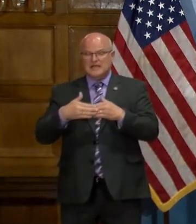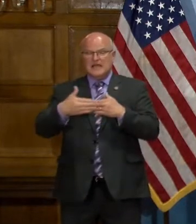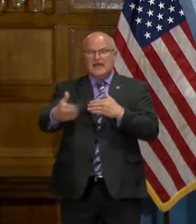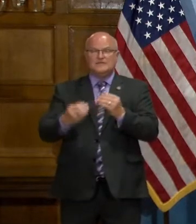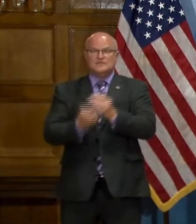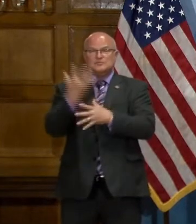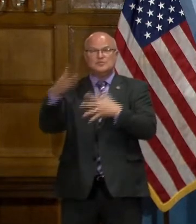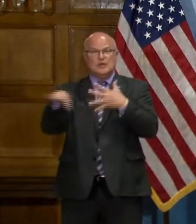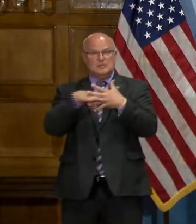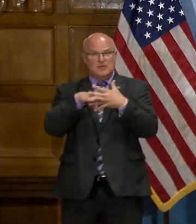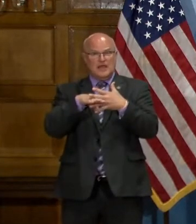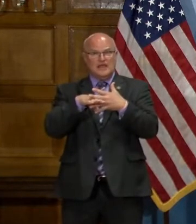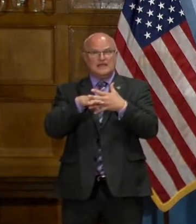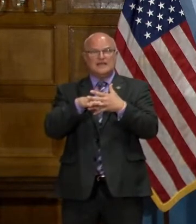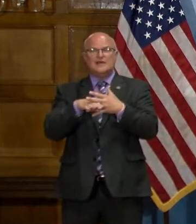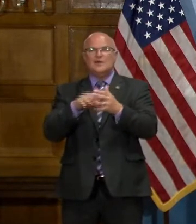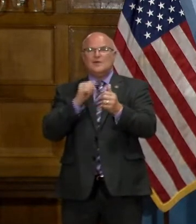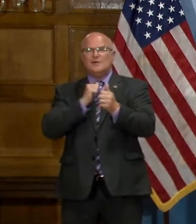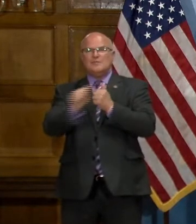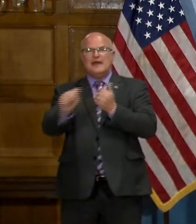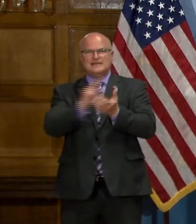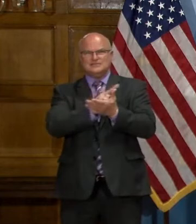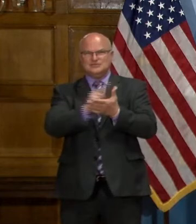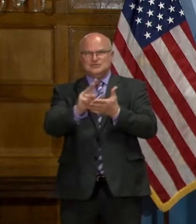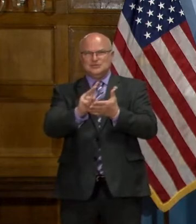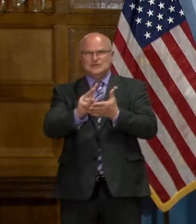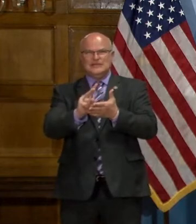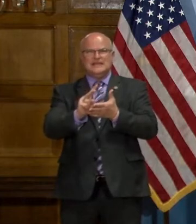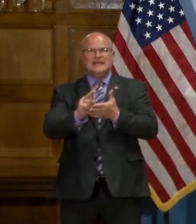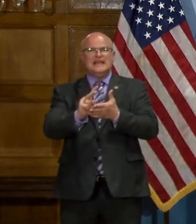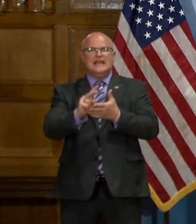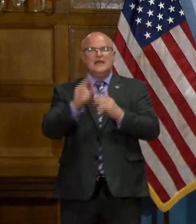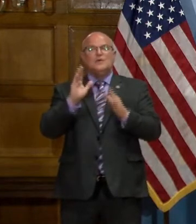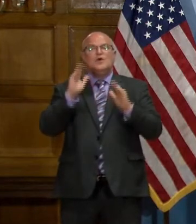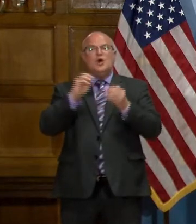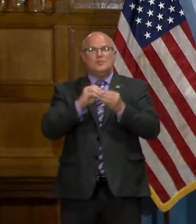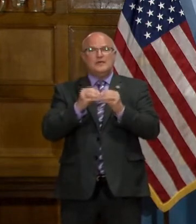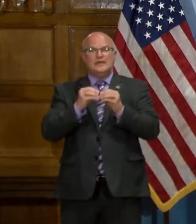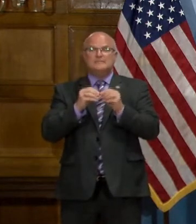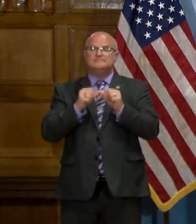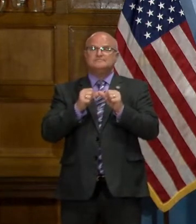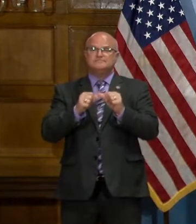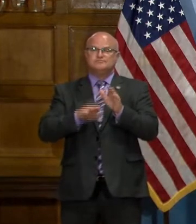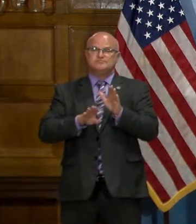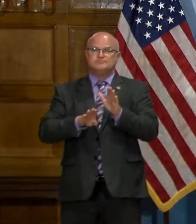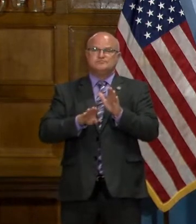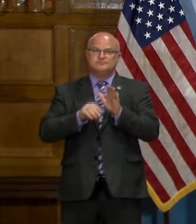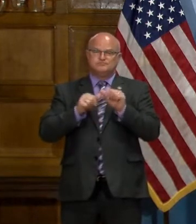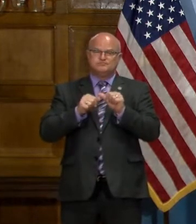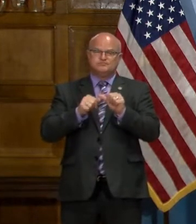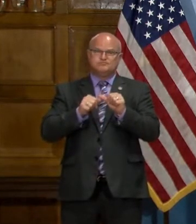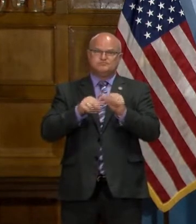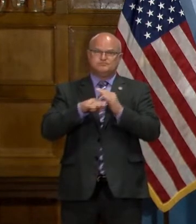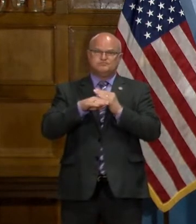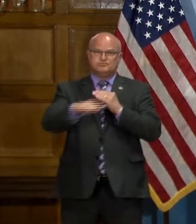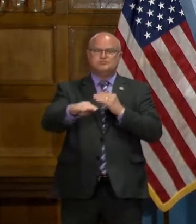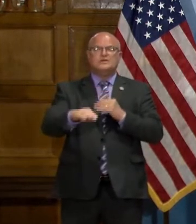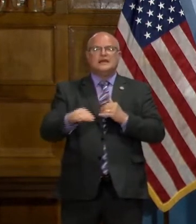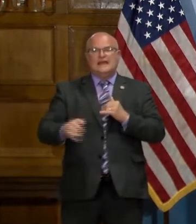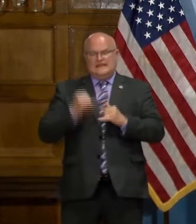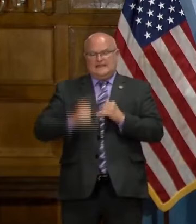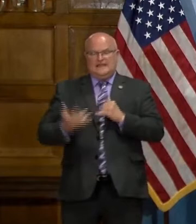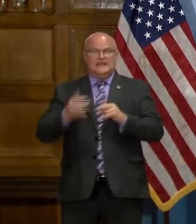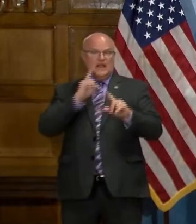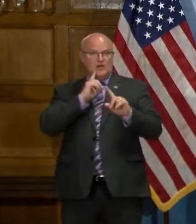are past the 2-week mark now, and we hope that number continues to show steady. But and then the last thing